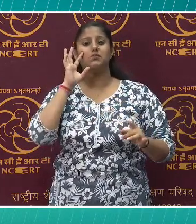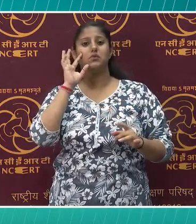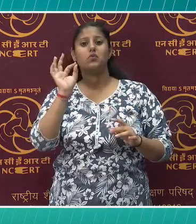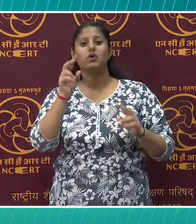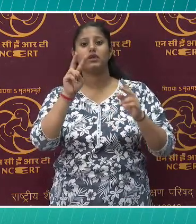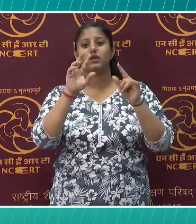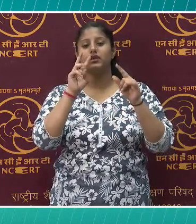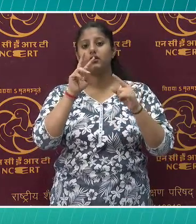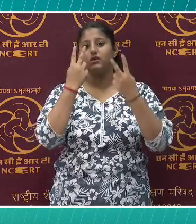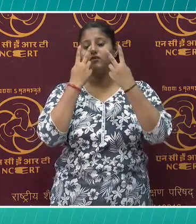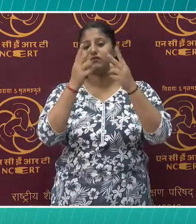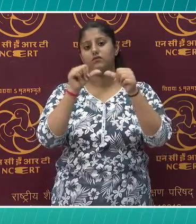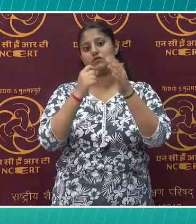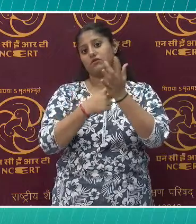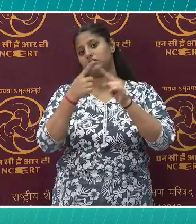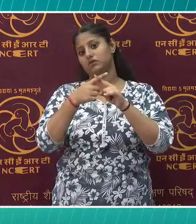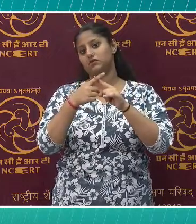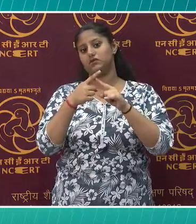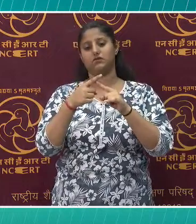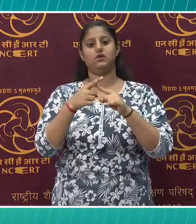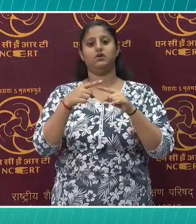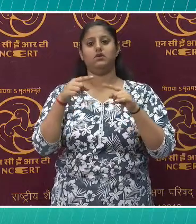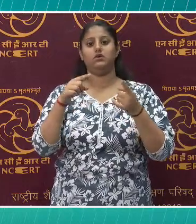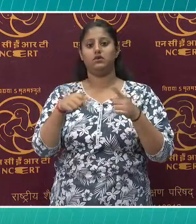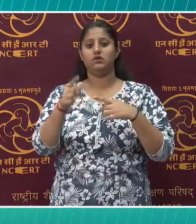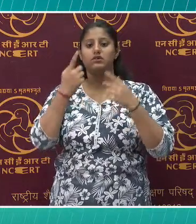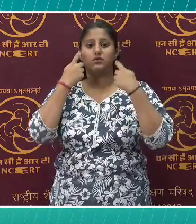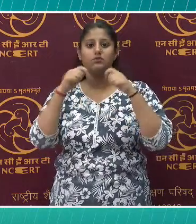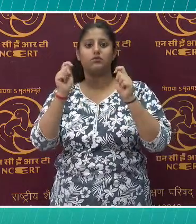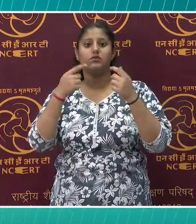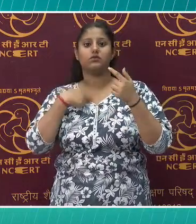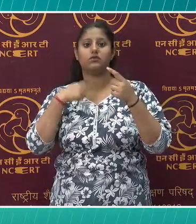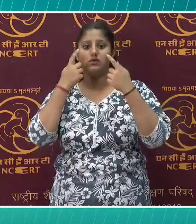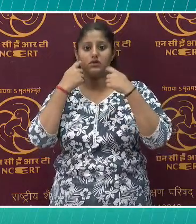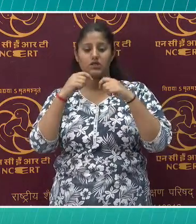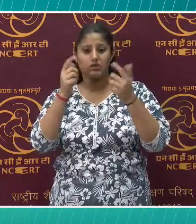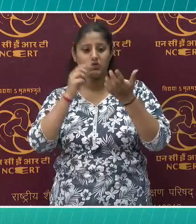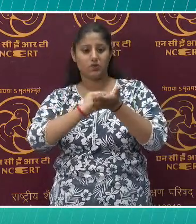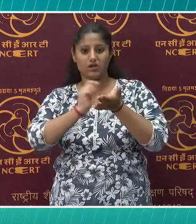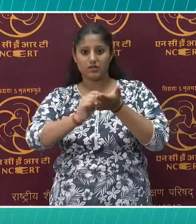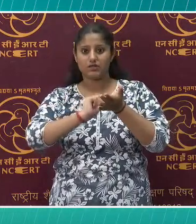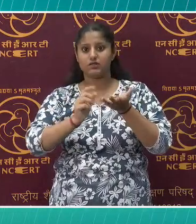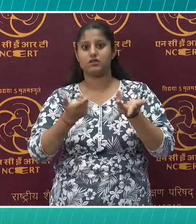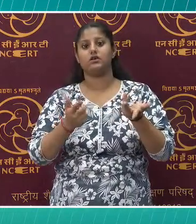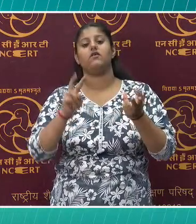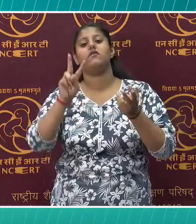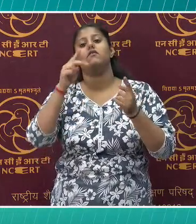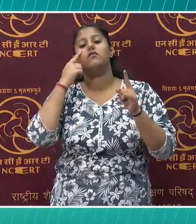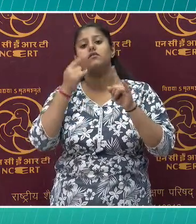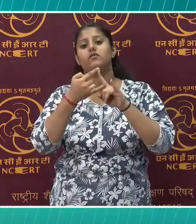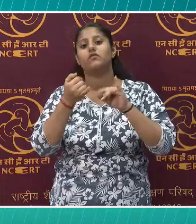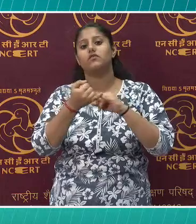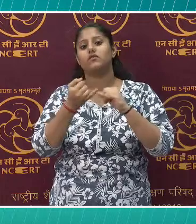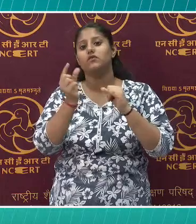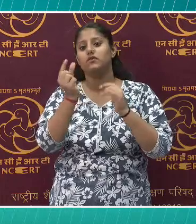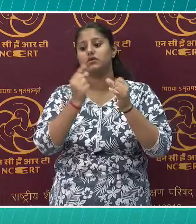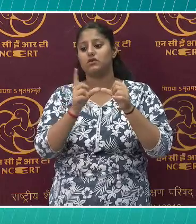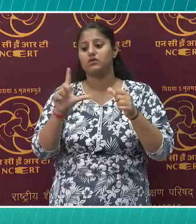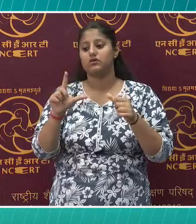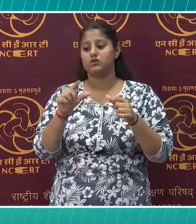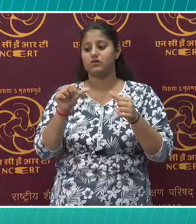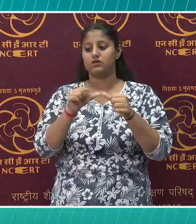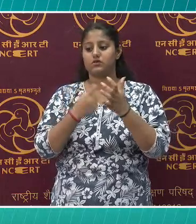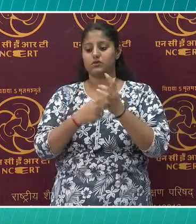visual arts. So this is what we have tried to give it in the visual arts section. And the activities for students and